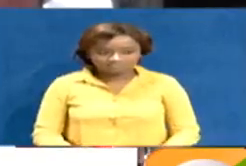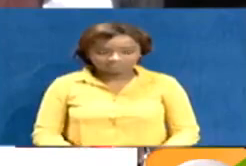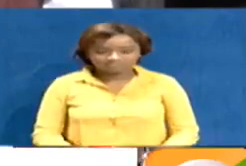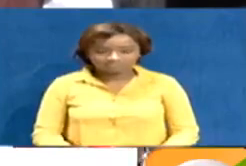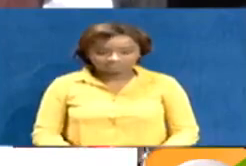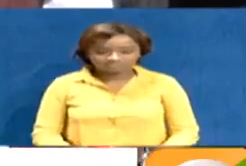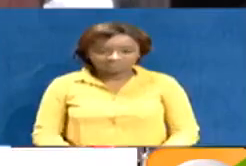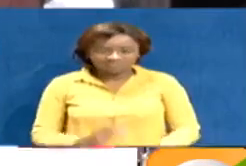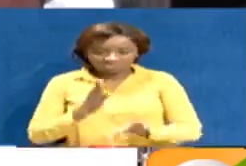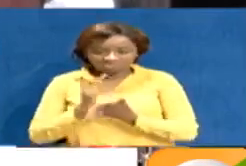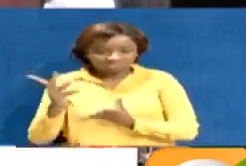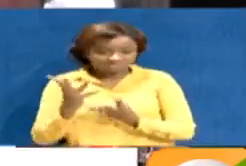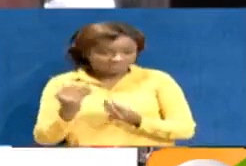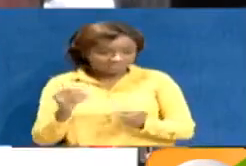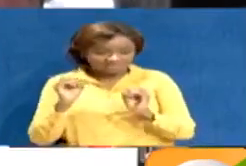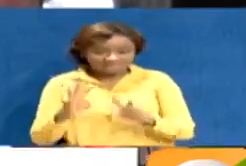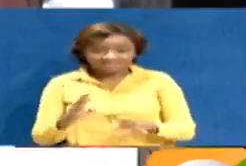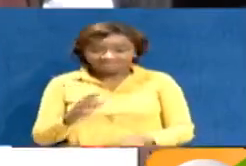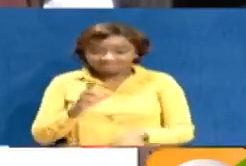it was a bad incident for us.